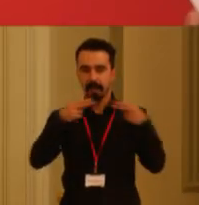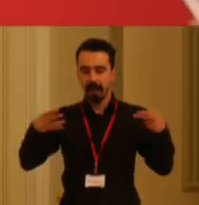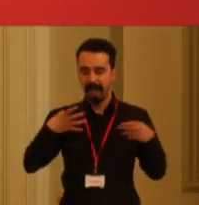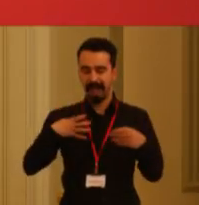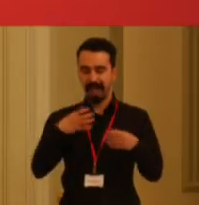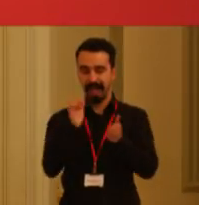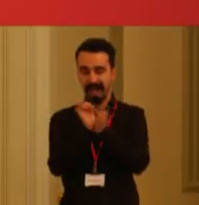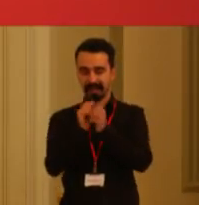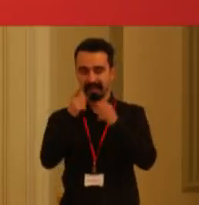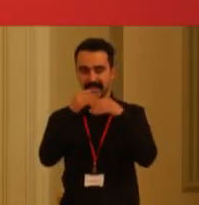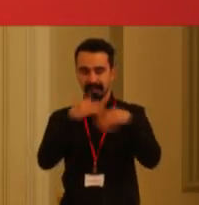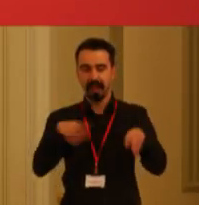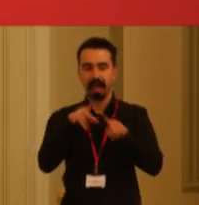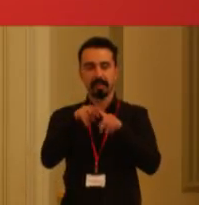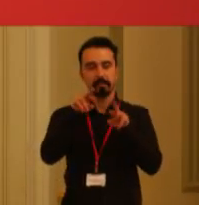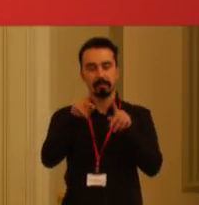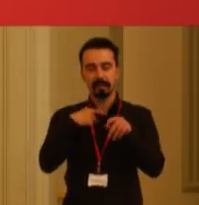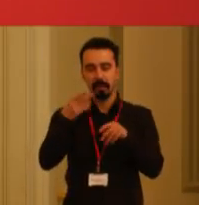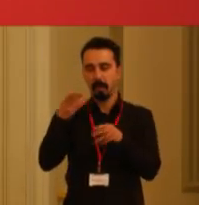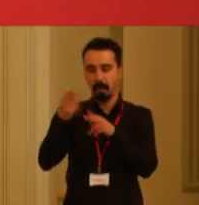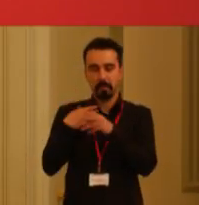hence it's incredibly